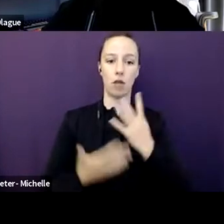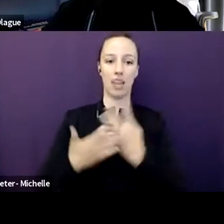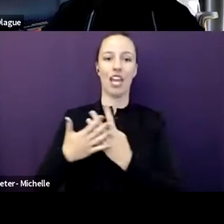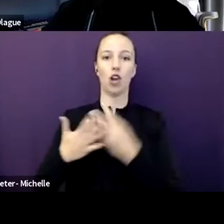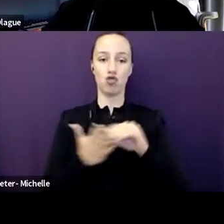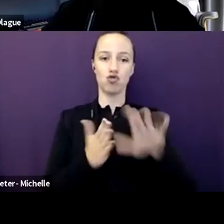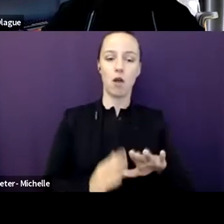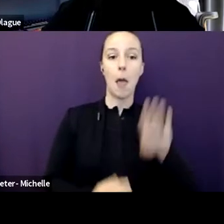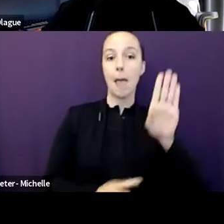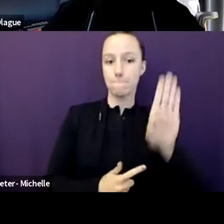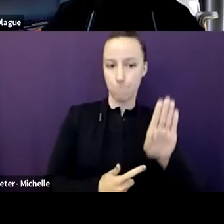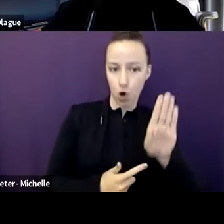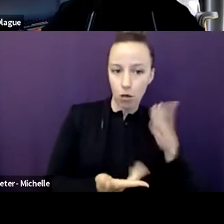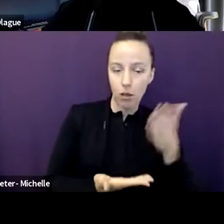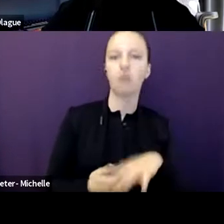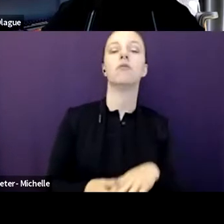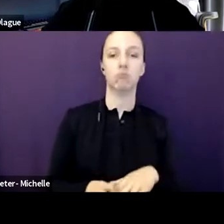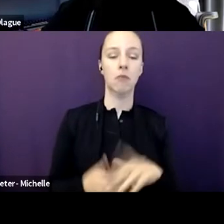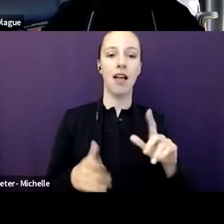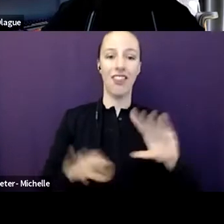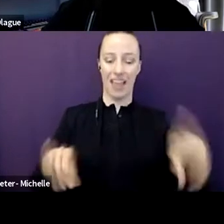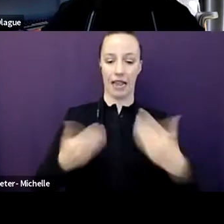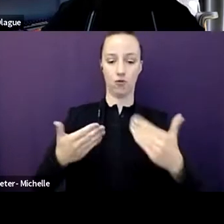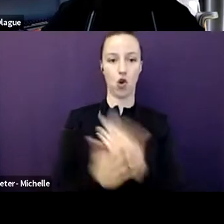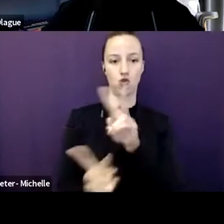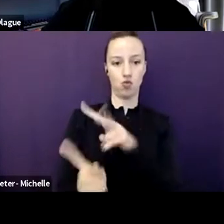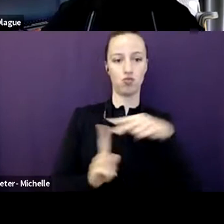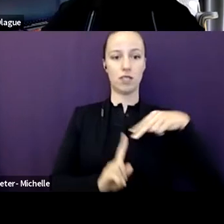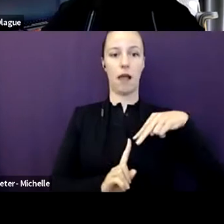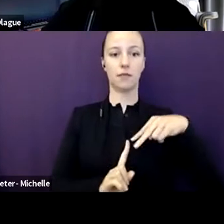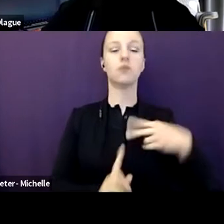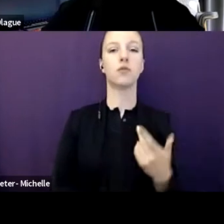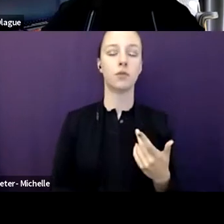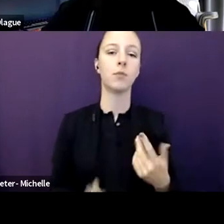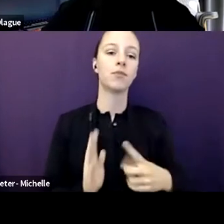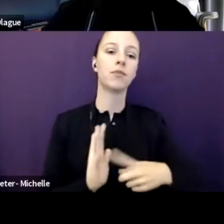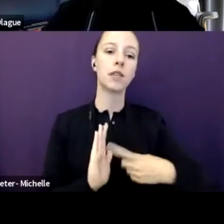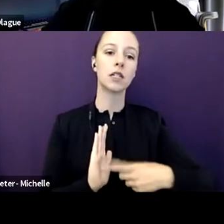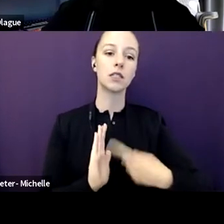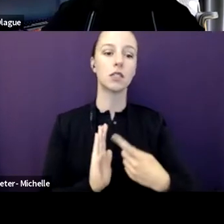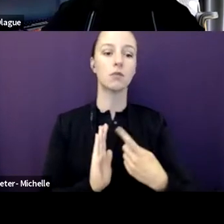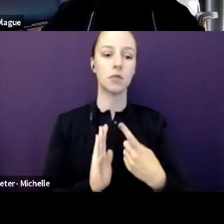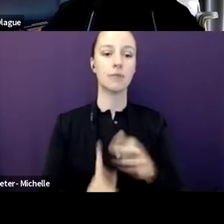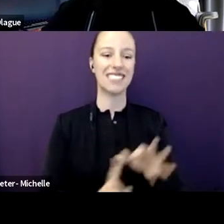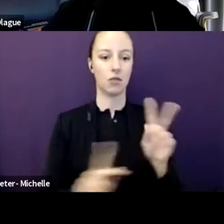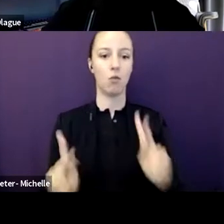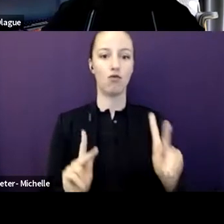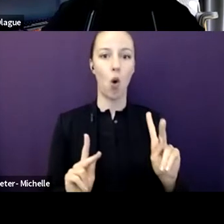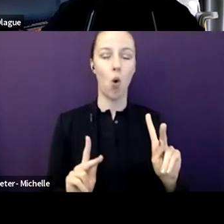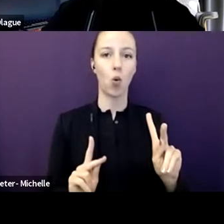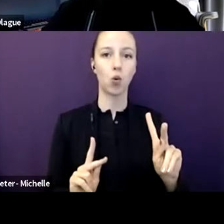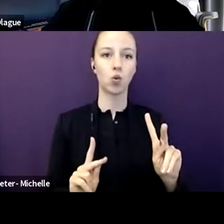at Berkeley, really gave them a different perspective, right? So you know, sometimes, you know, especially for folks that are coming in